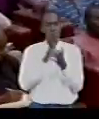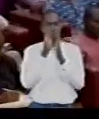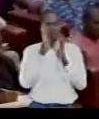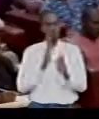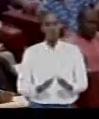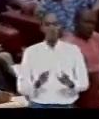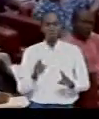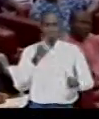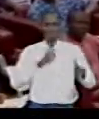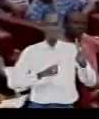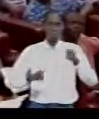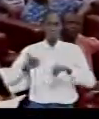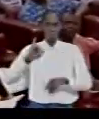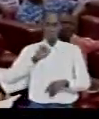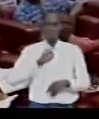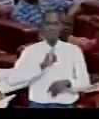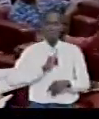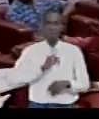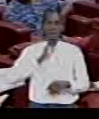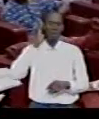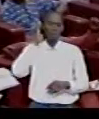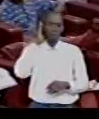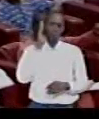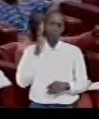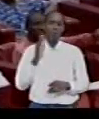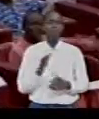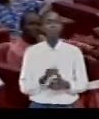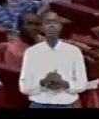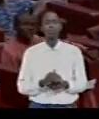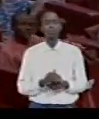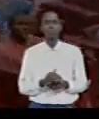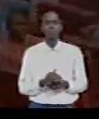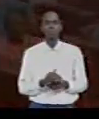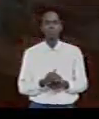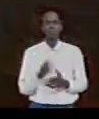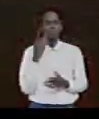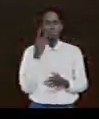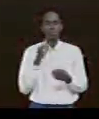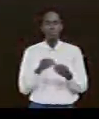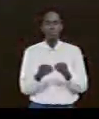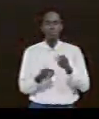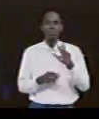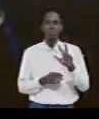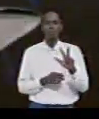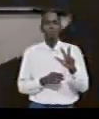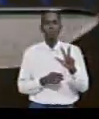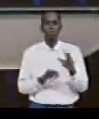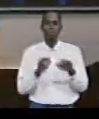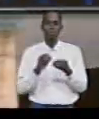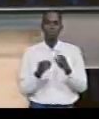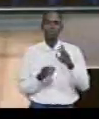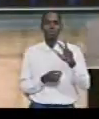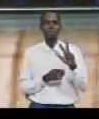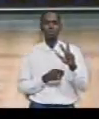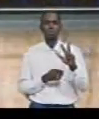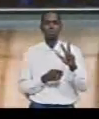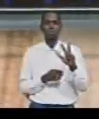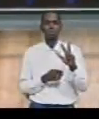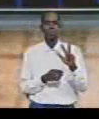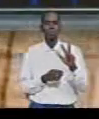will. I will. Look at number three there. Number three there is